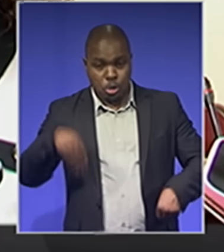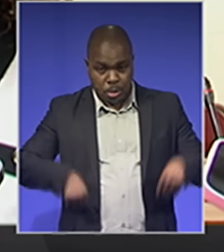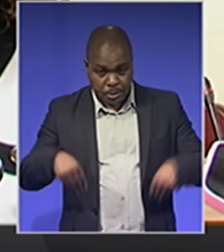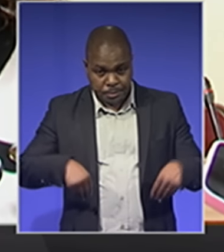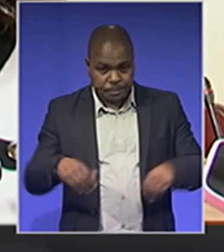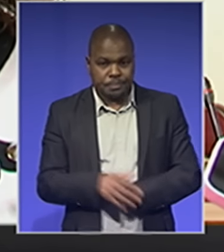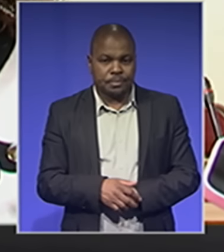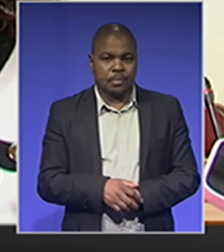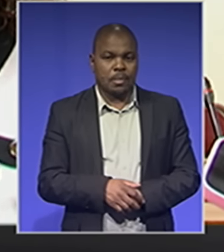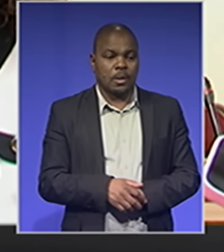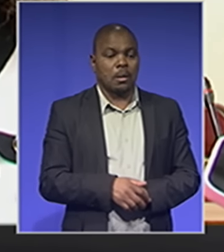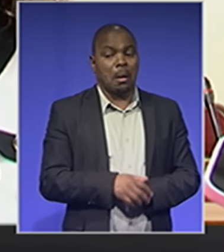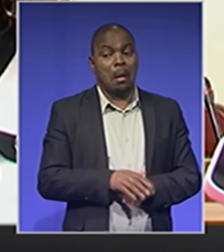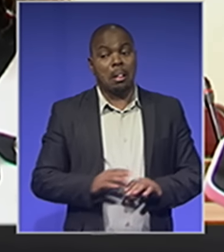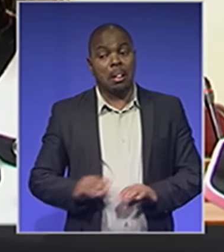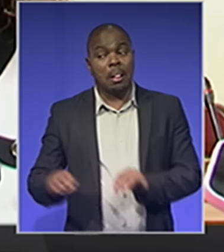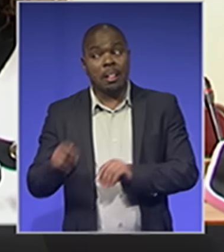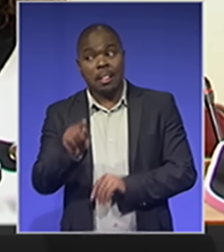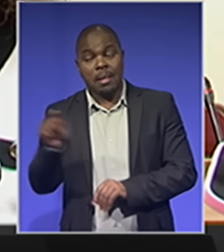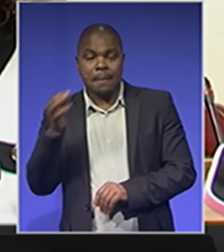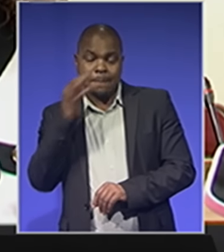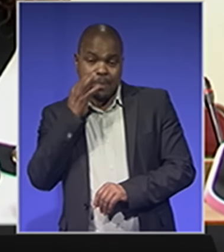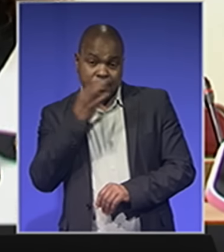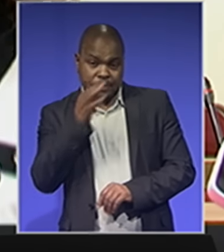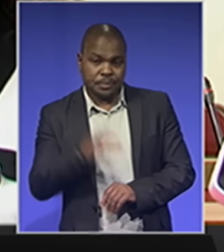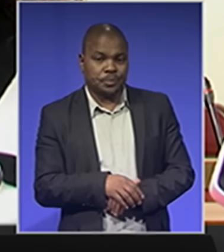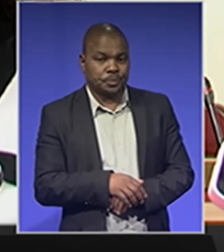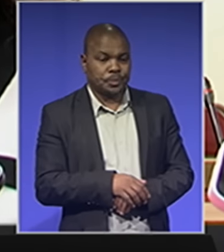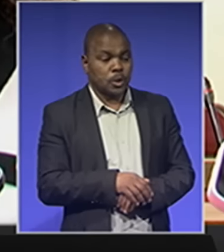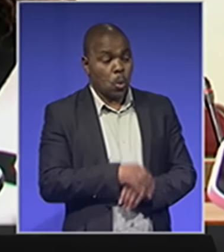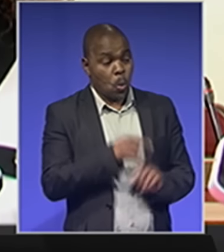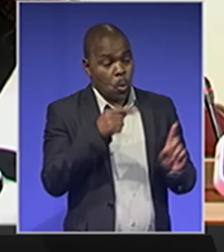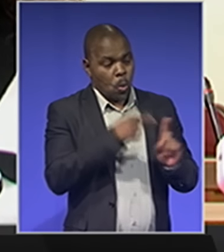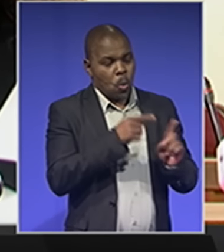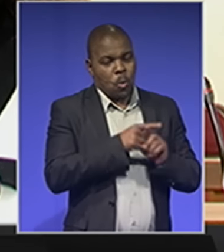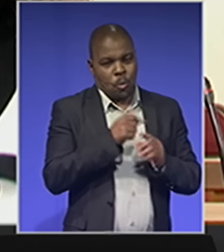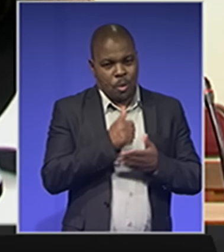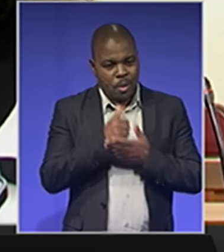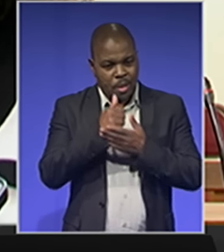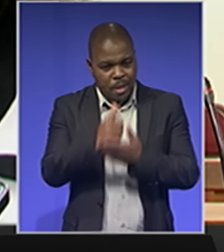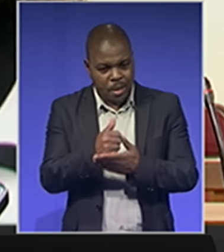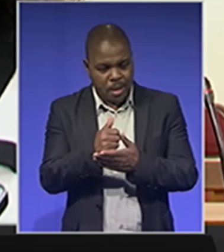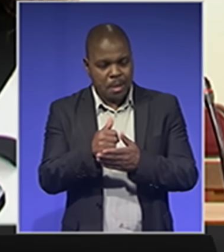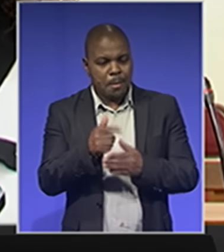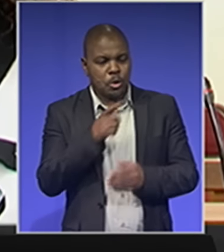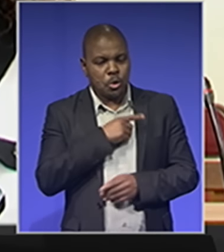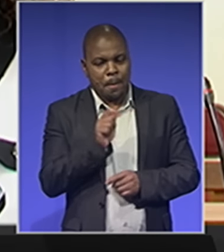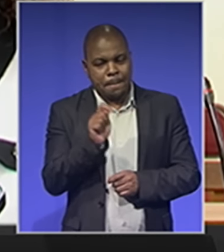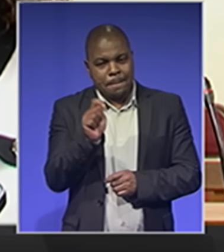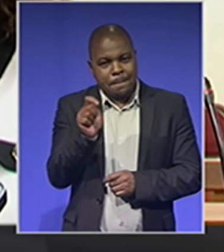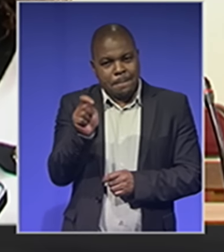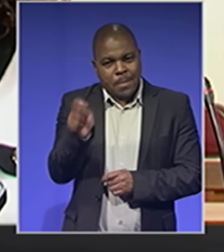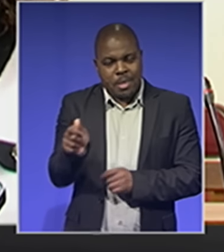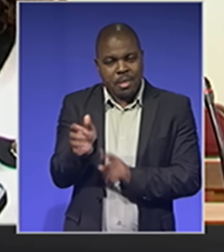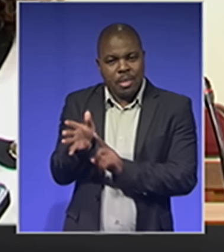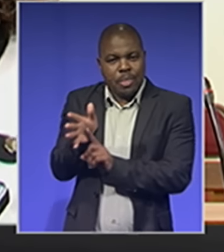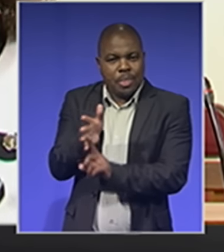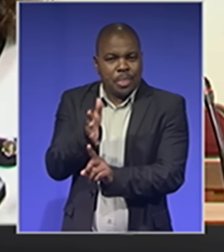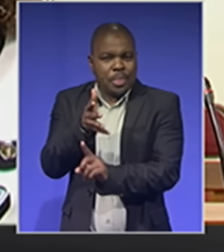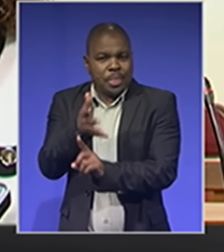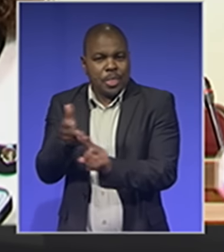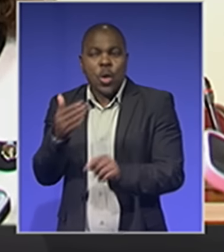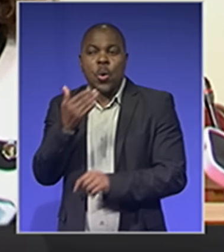the allegations are that he facilitated or he paid monies in order to bribe